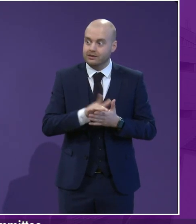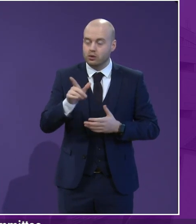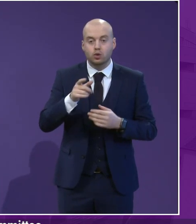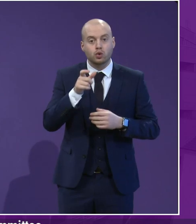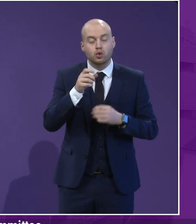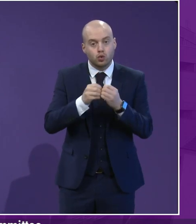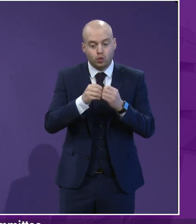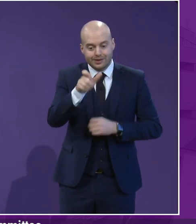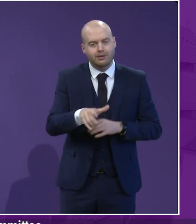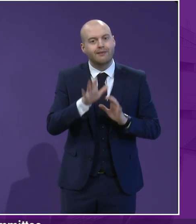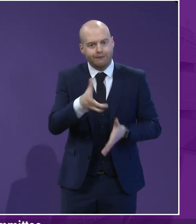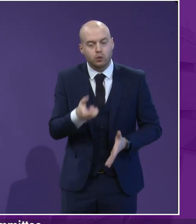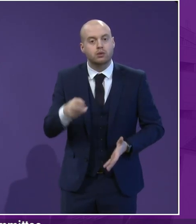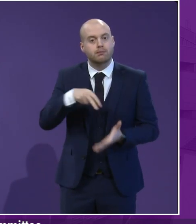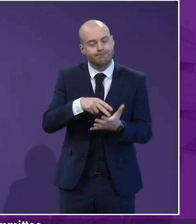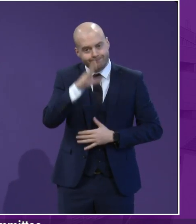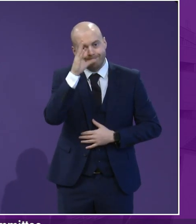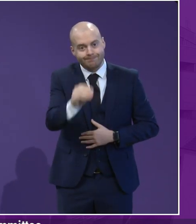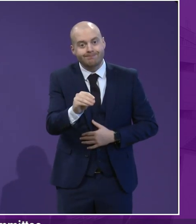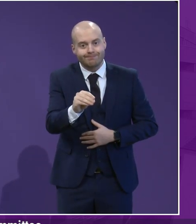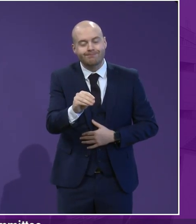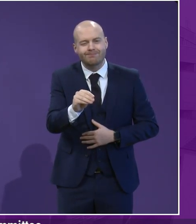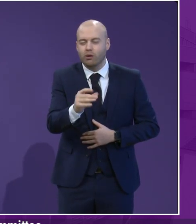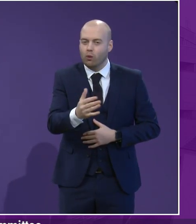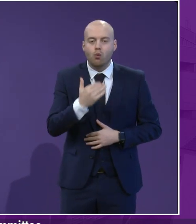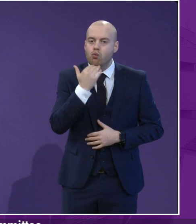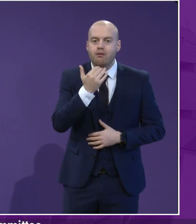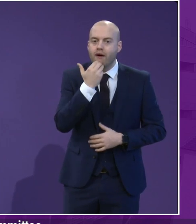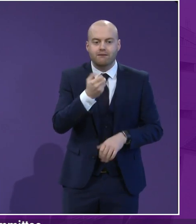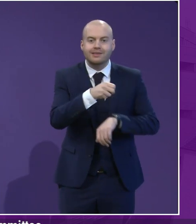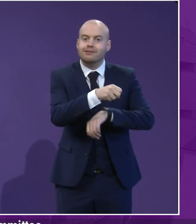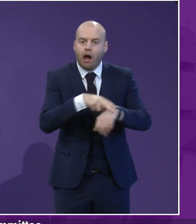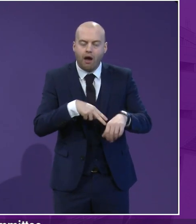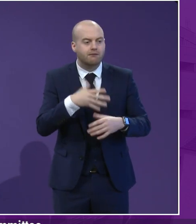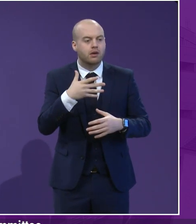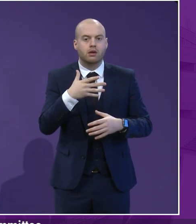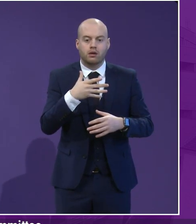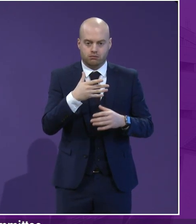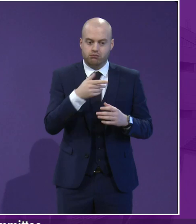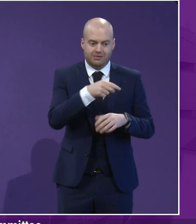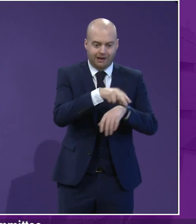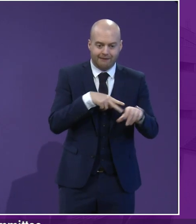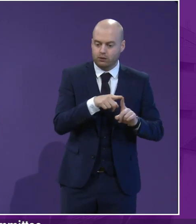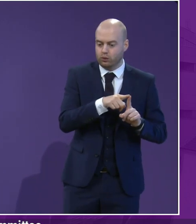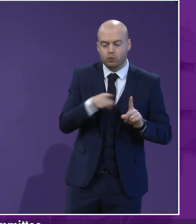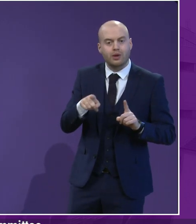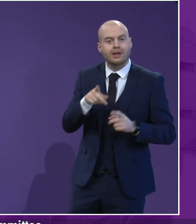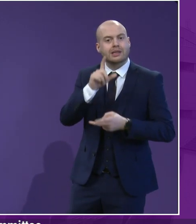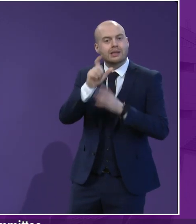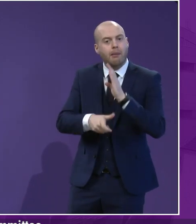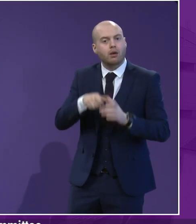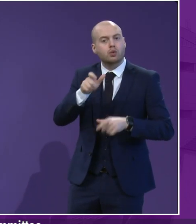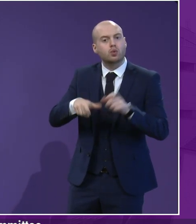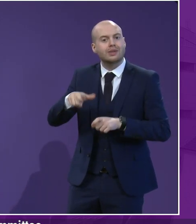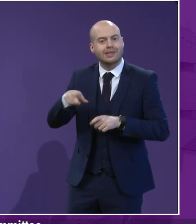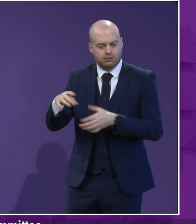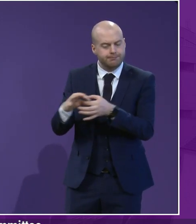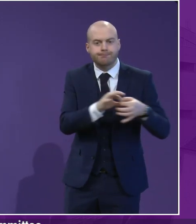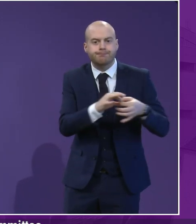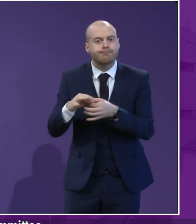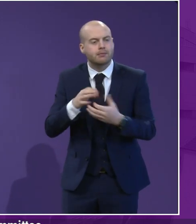where the big barrier exists, because it's not to say that an assessment there can't be a reassessment and they can't change the adjustments that are in